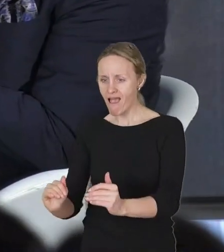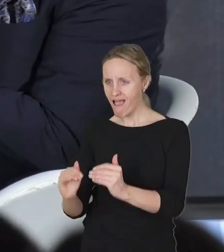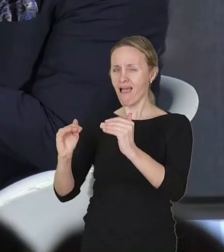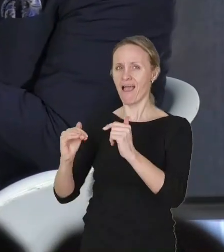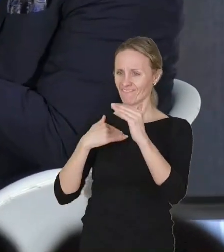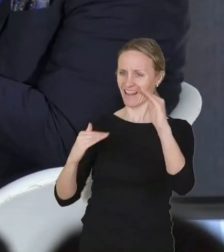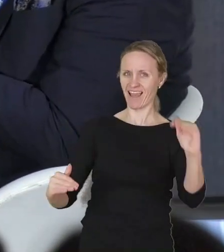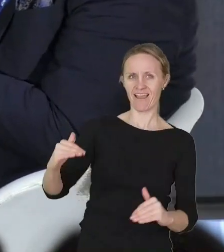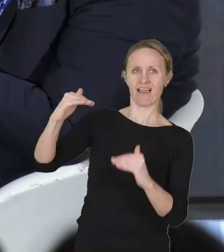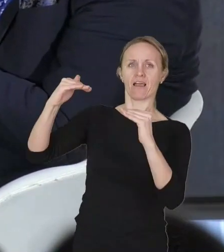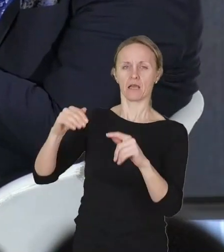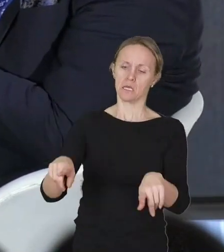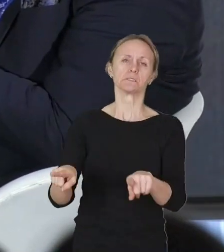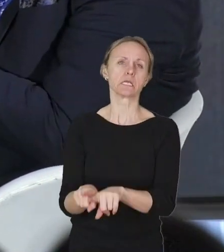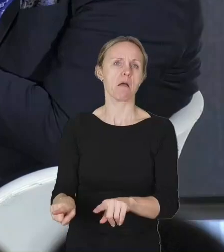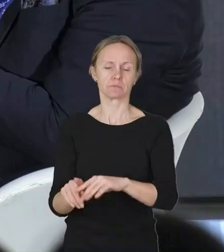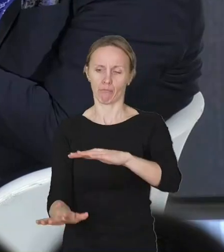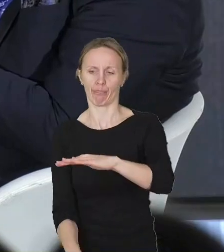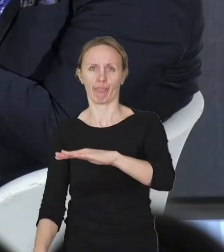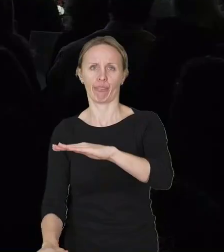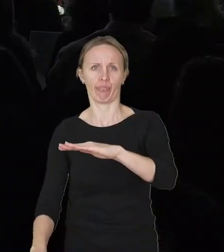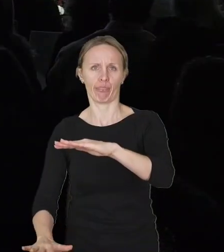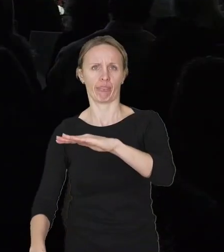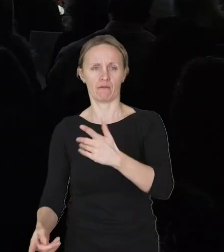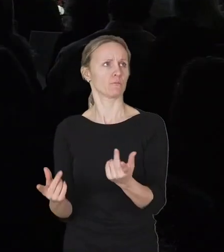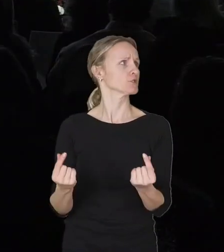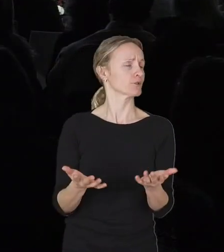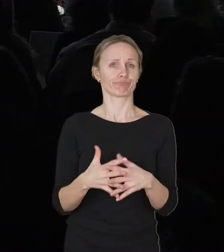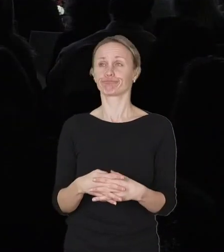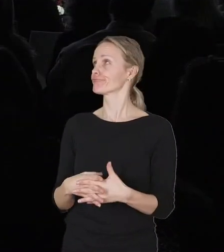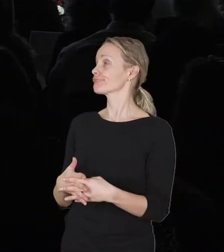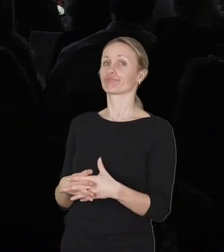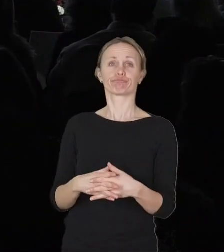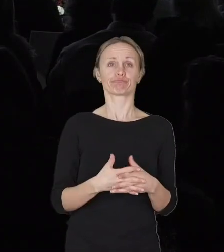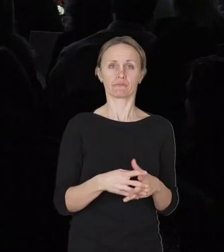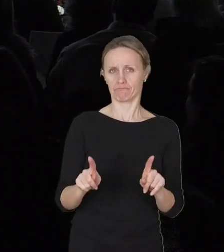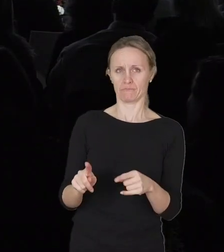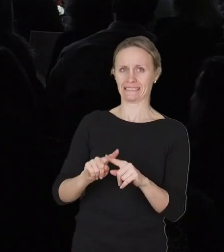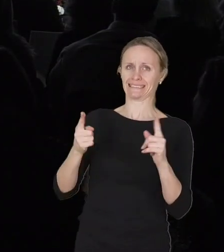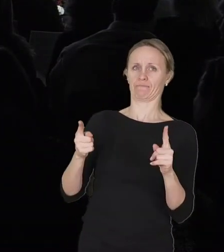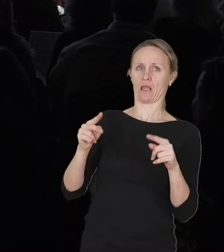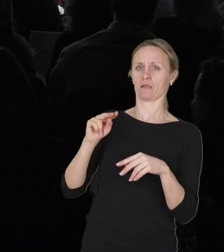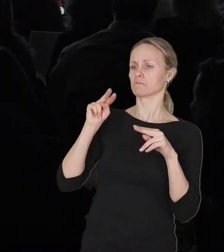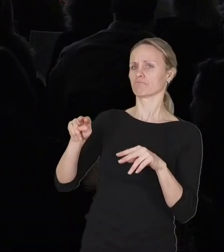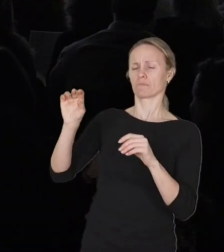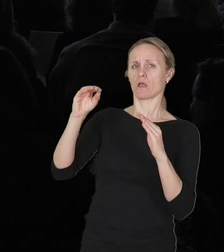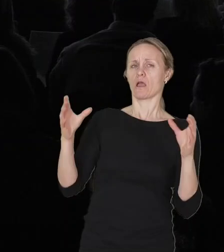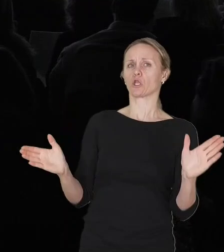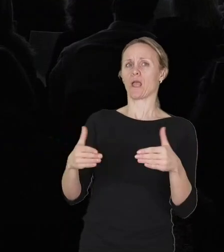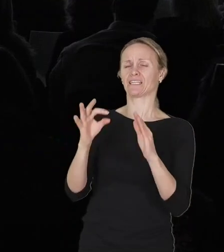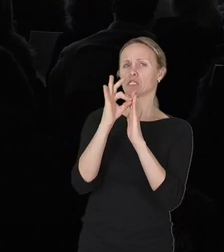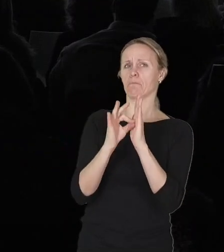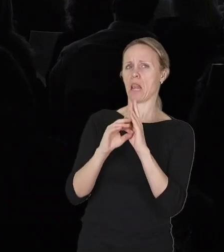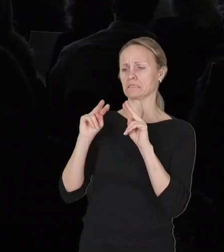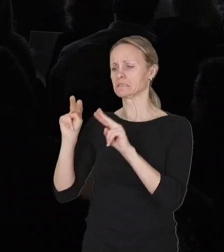between excellence policy and cohesion policy. Of course, this is just an introduction to this way of